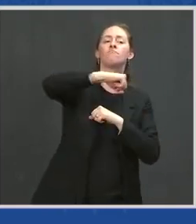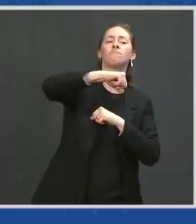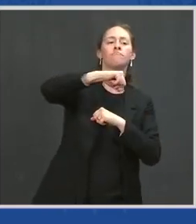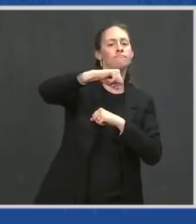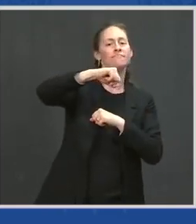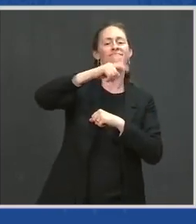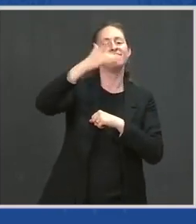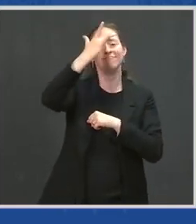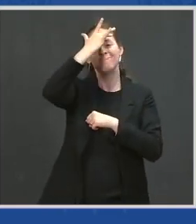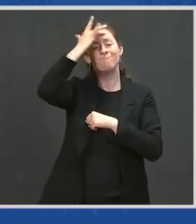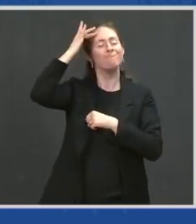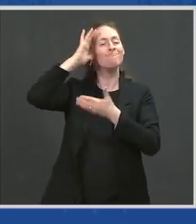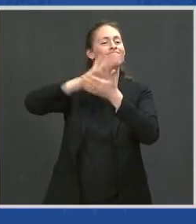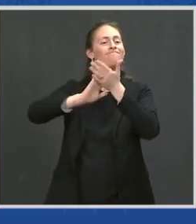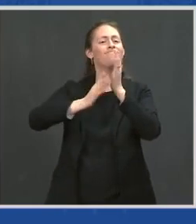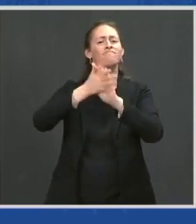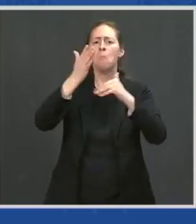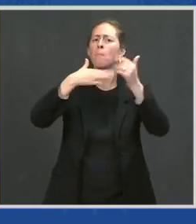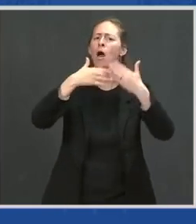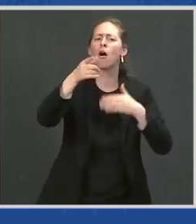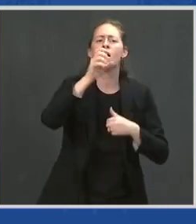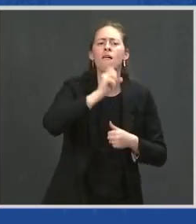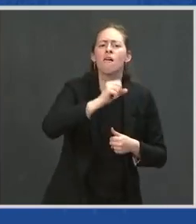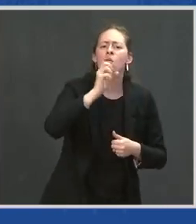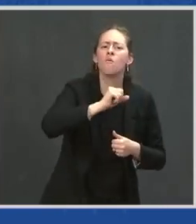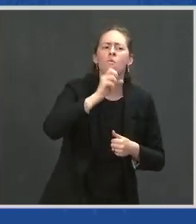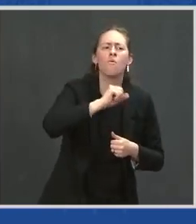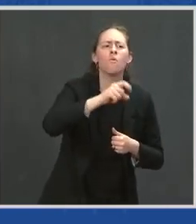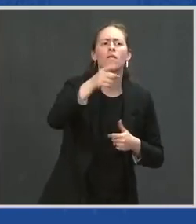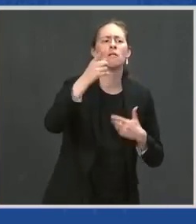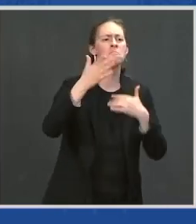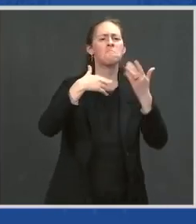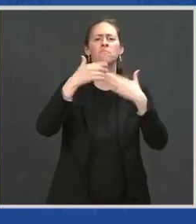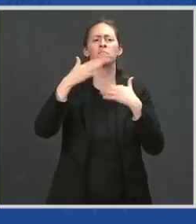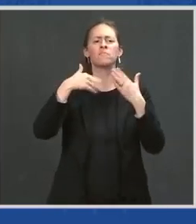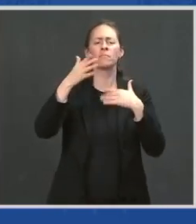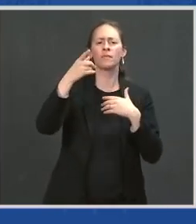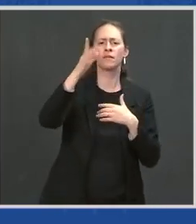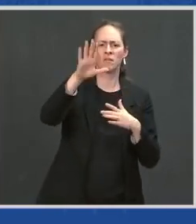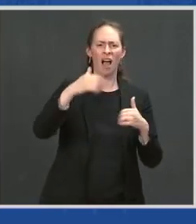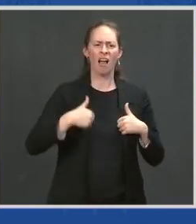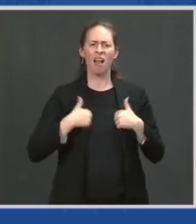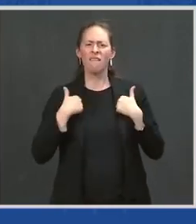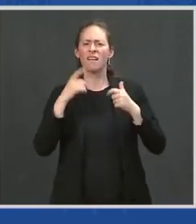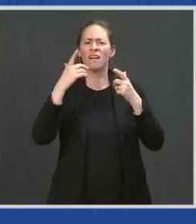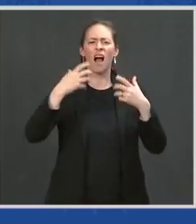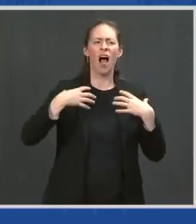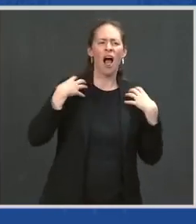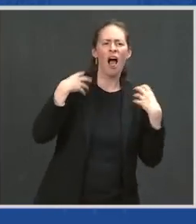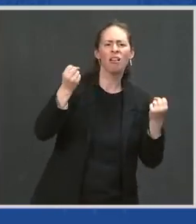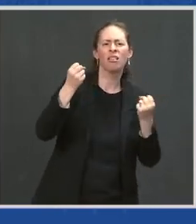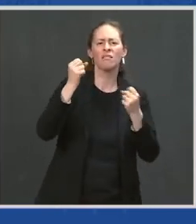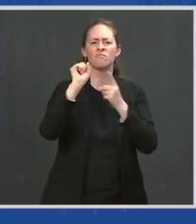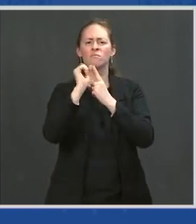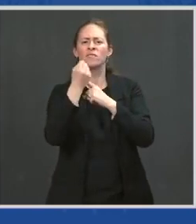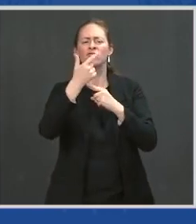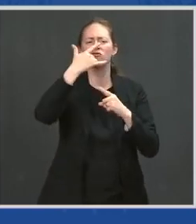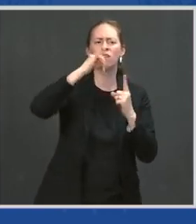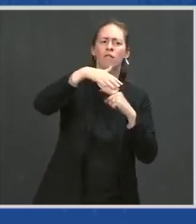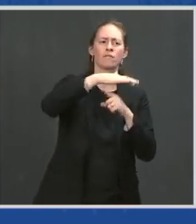matter what your age, no matter what your health history. Until you are fully vaccinated, you are still